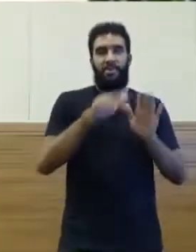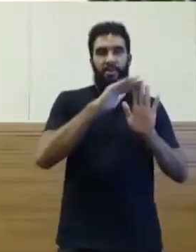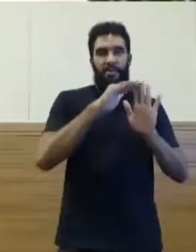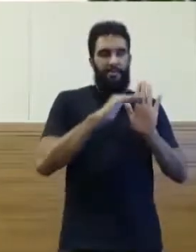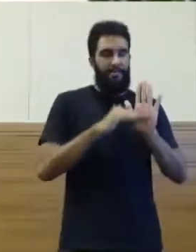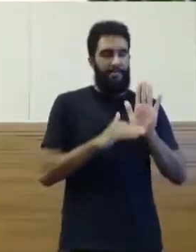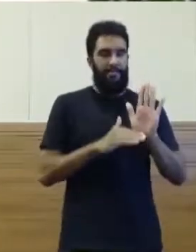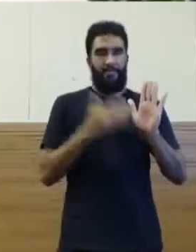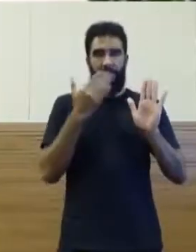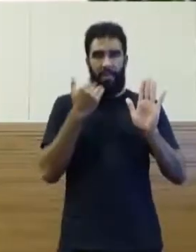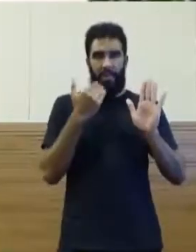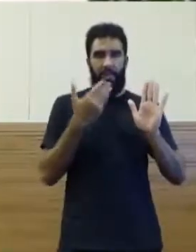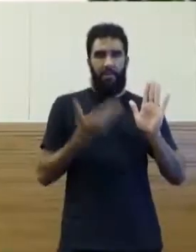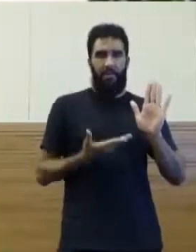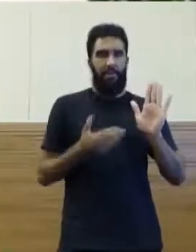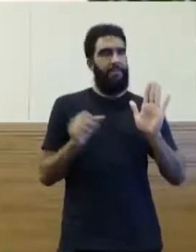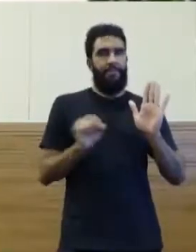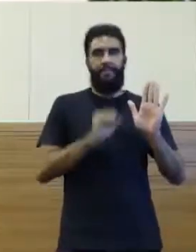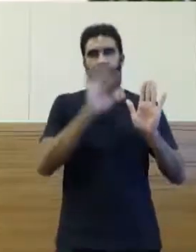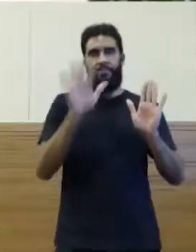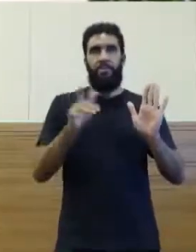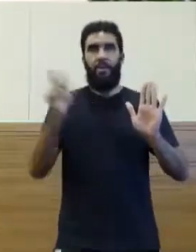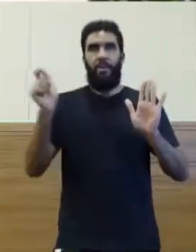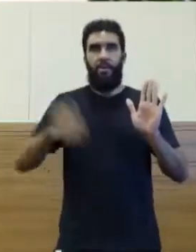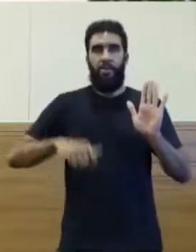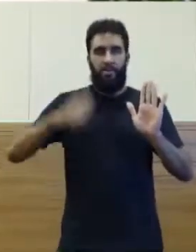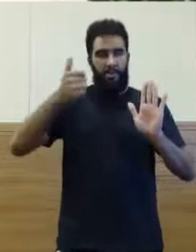these dietary guidelines.